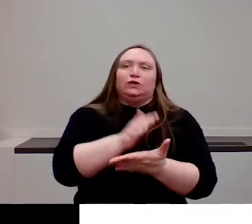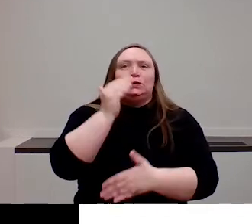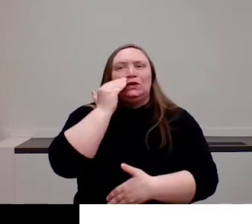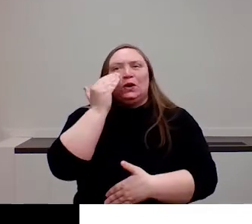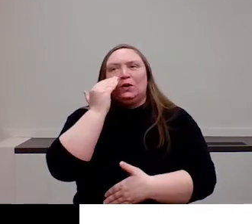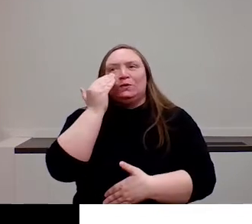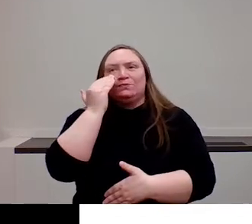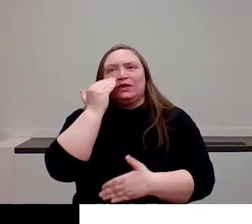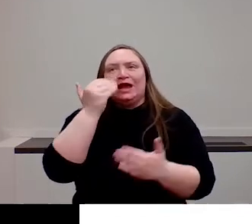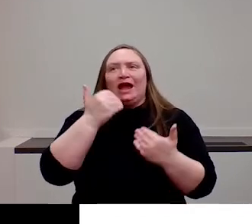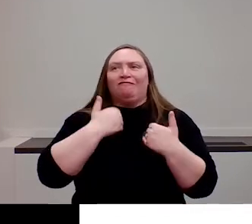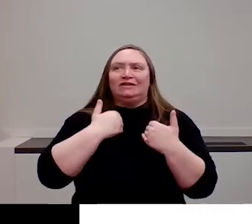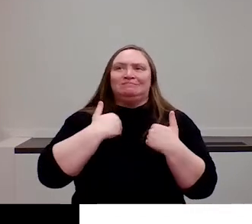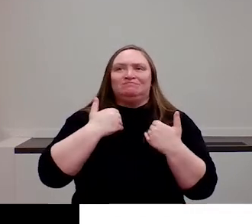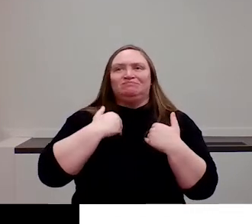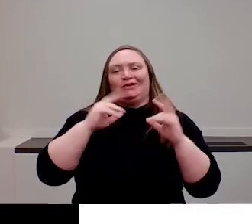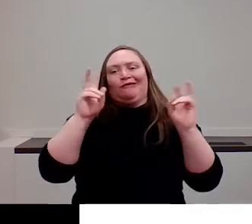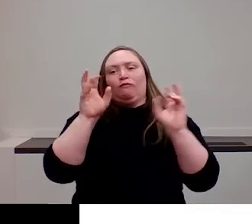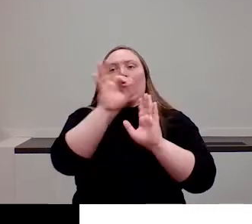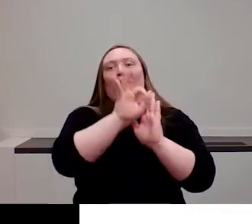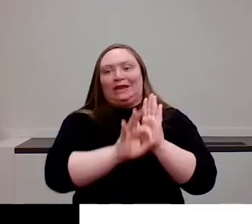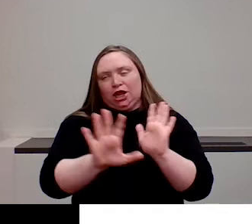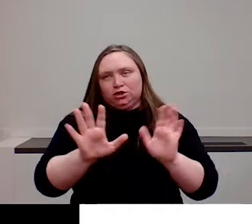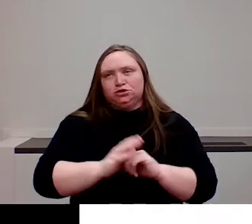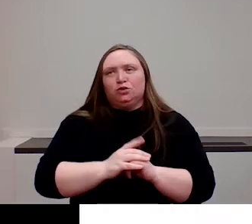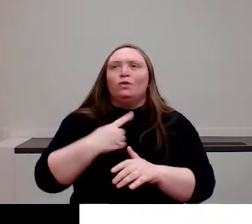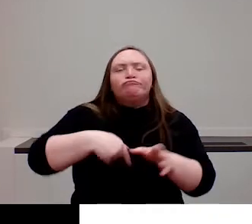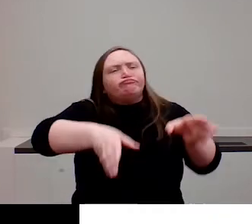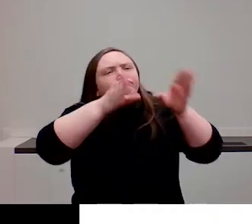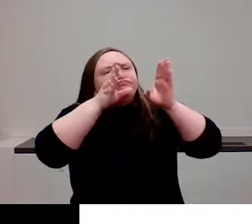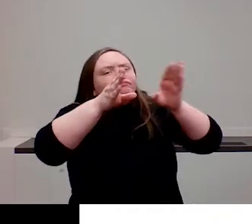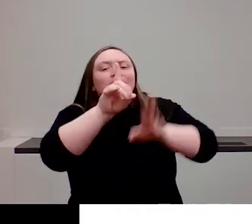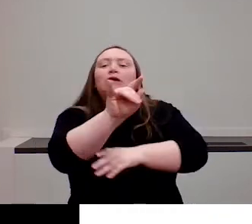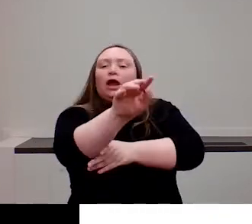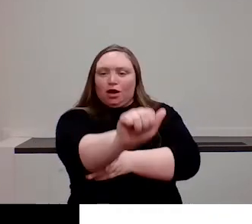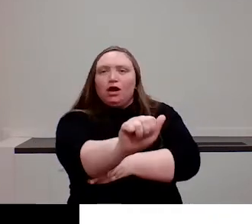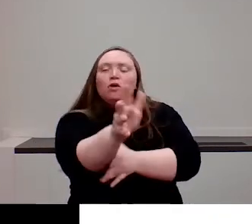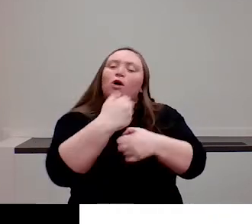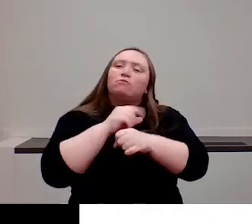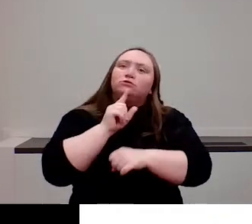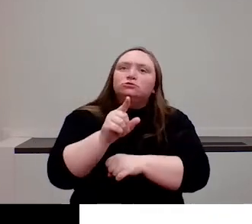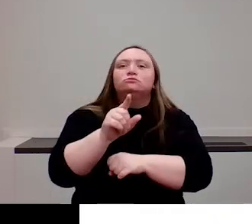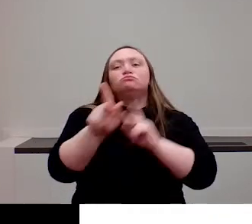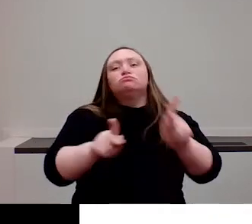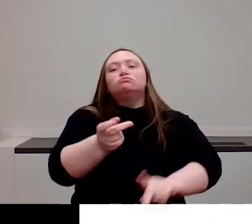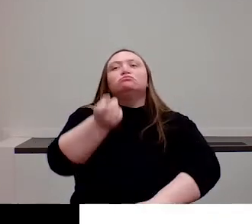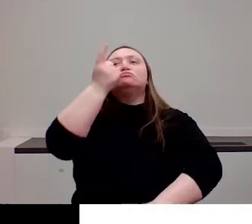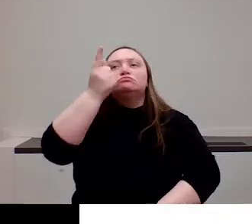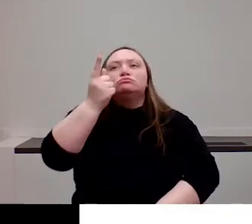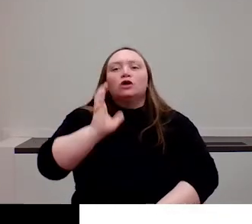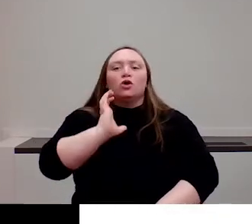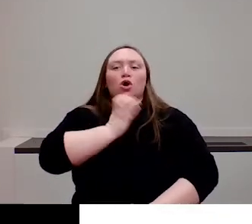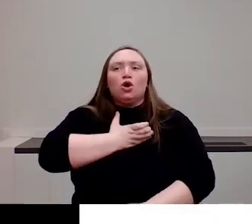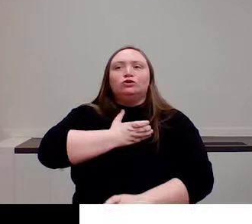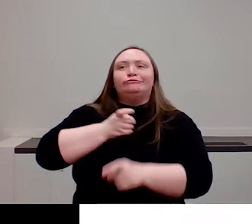of winning formula. We have been paying attention to the data. I want to make sure people understand that our director